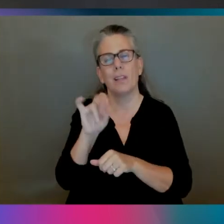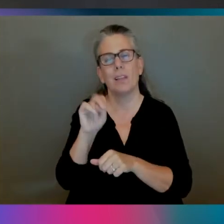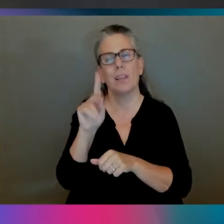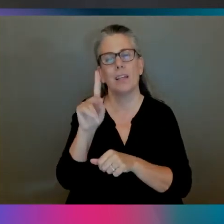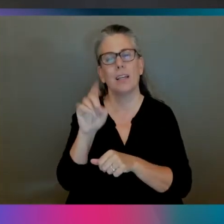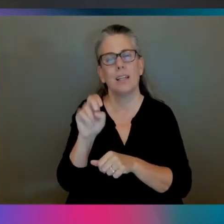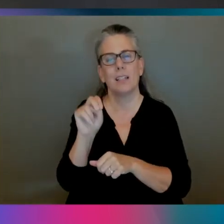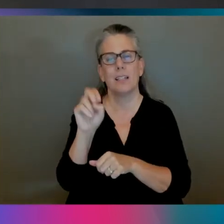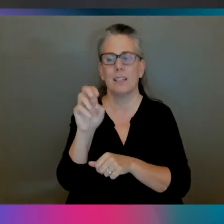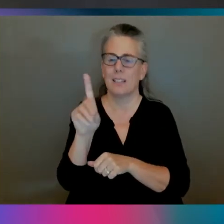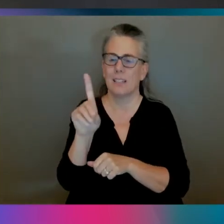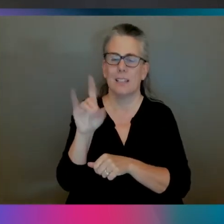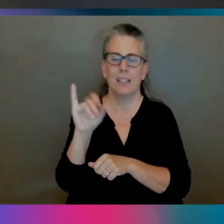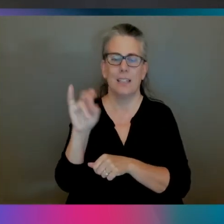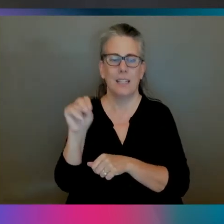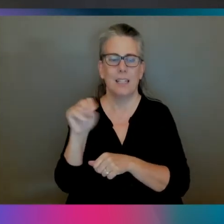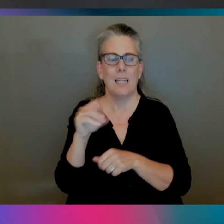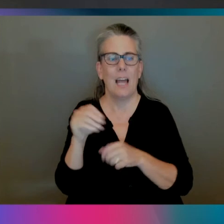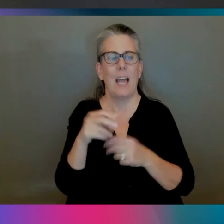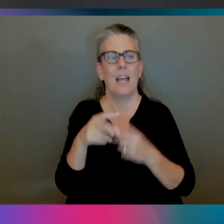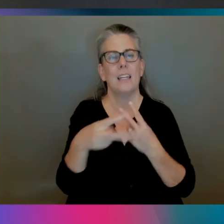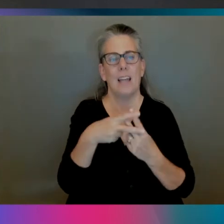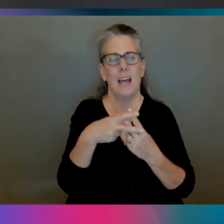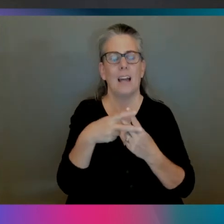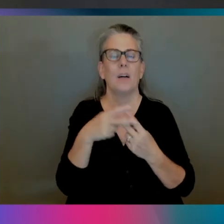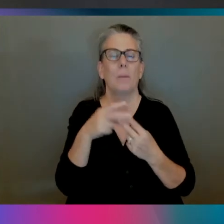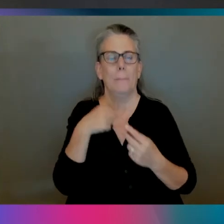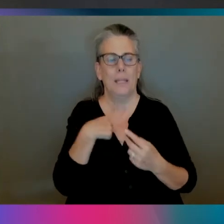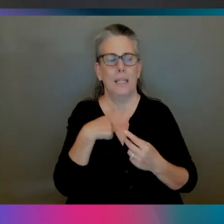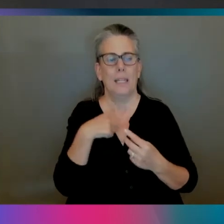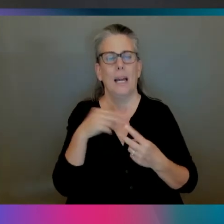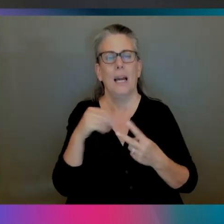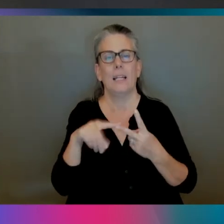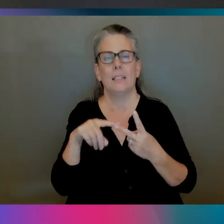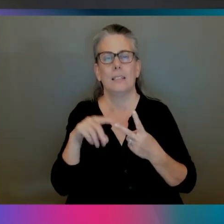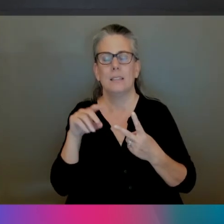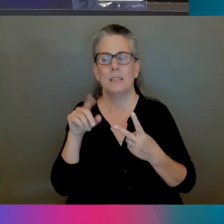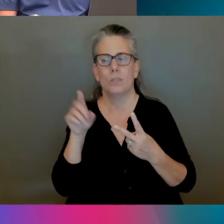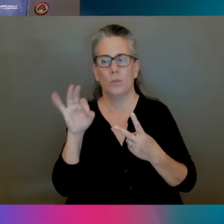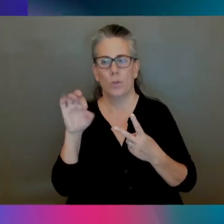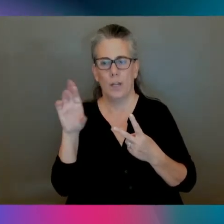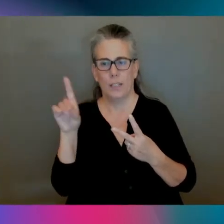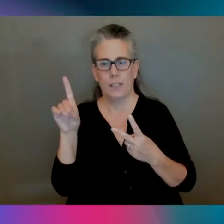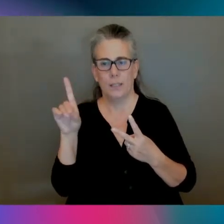S. Hunter and Fred Gratian. And we will go ahead and jump over to